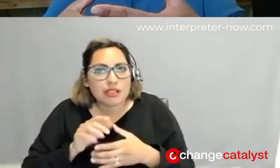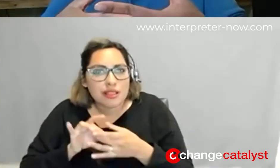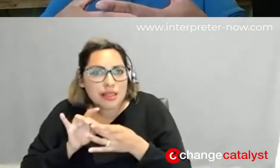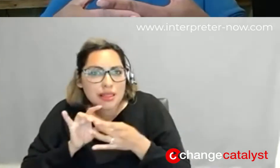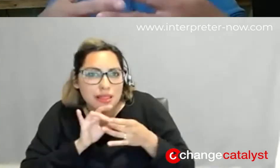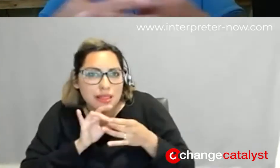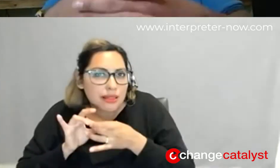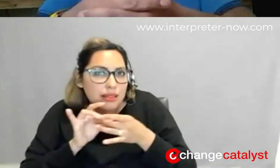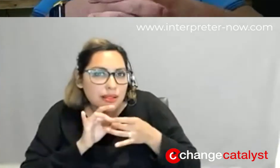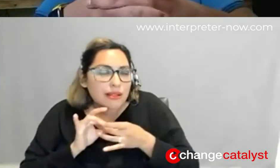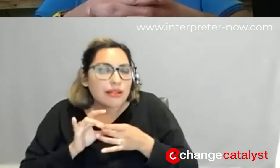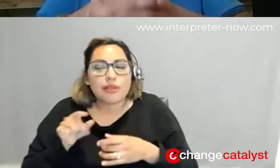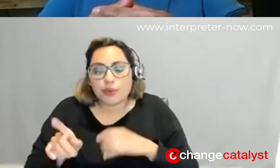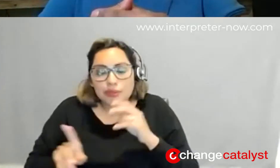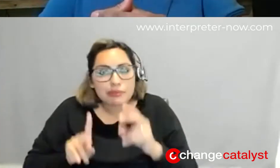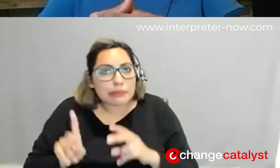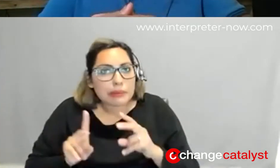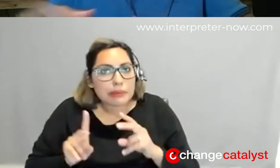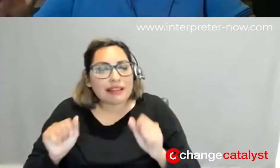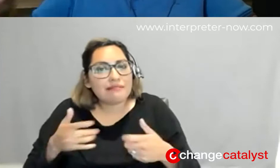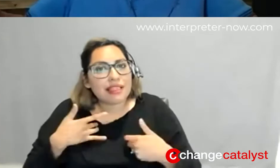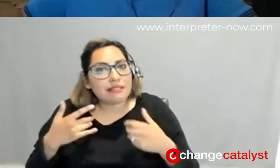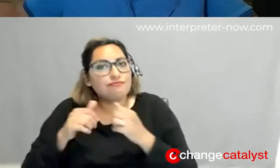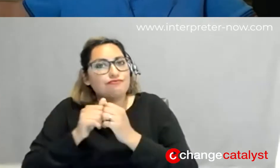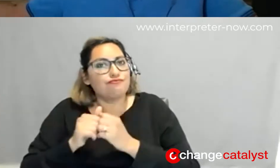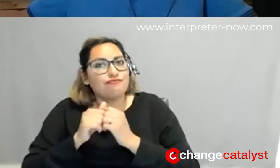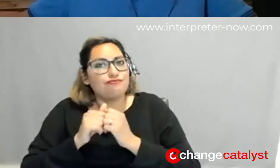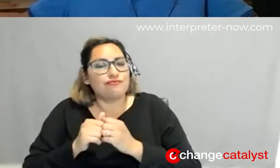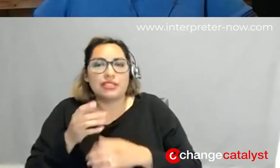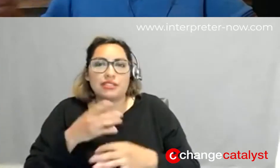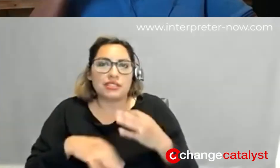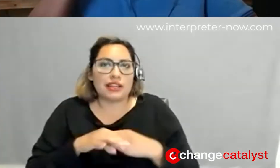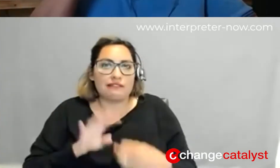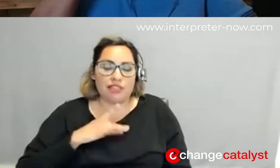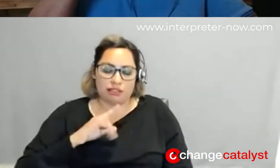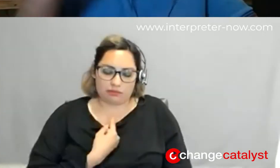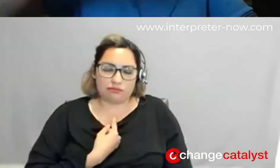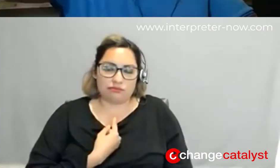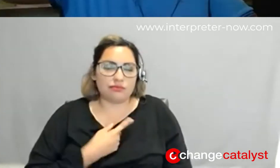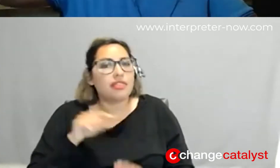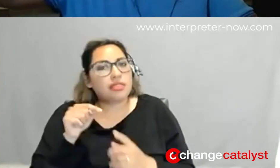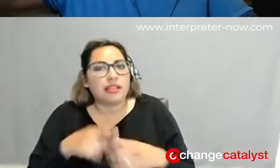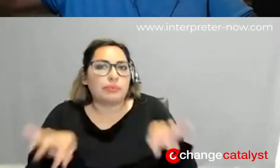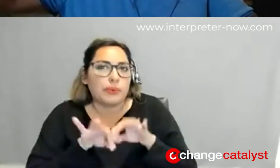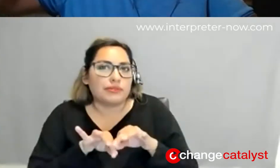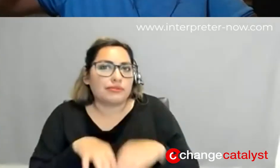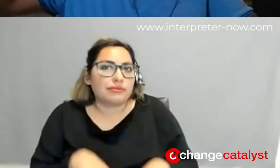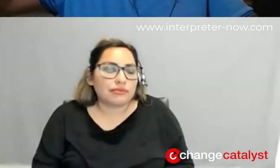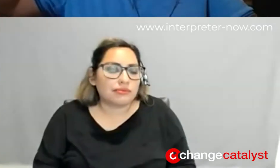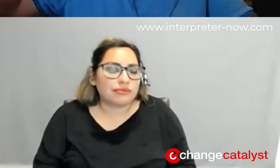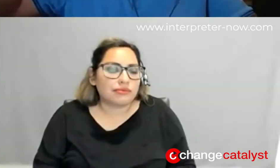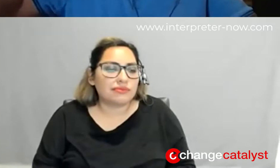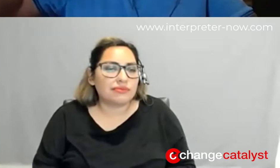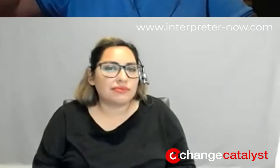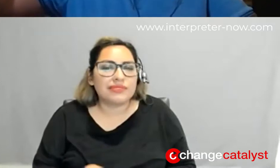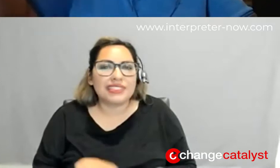network, so that these people are together rather than one-offs. And that's an important thing. And it goes up to the executive